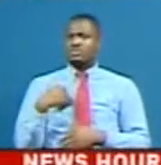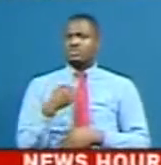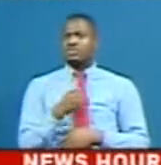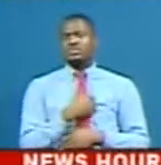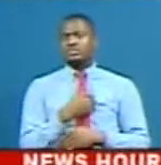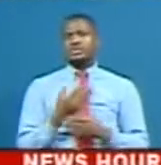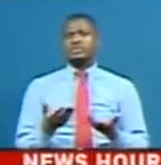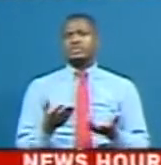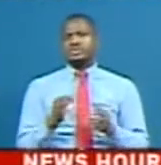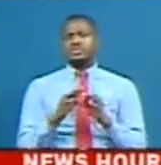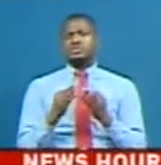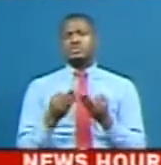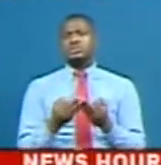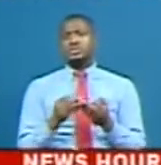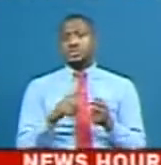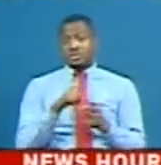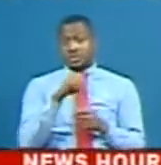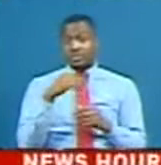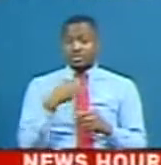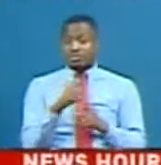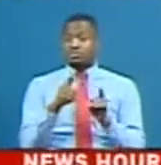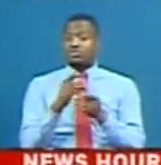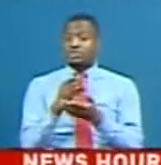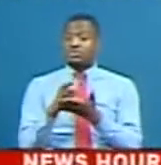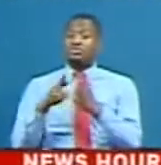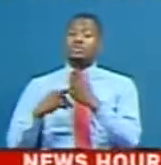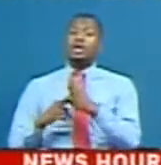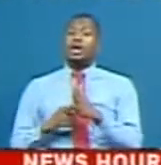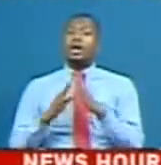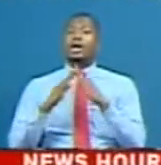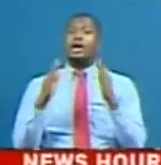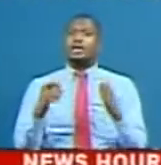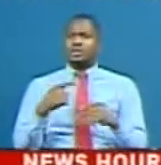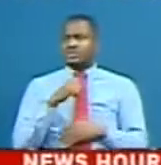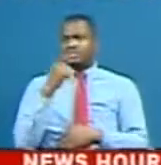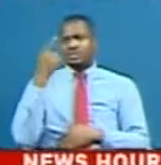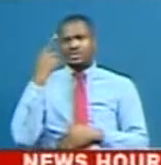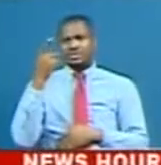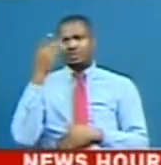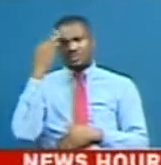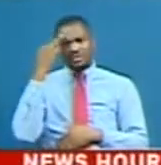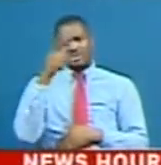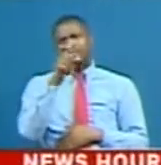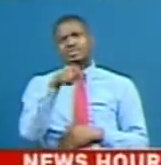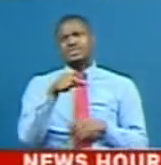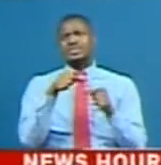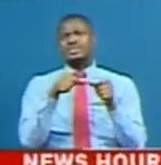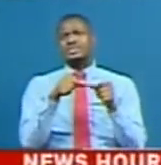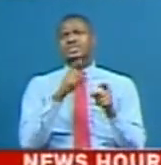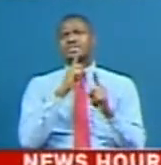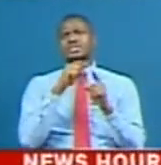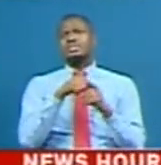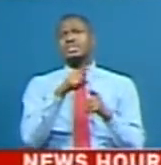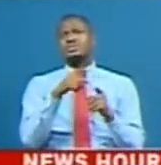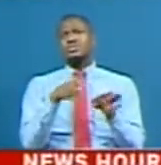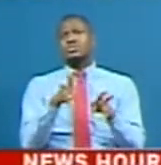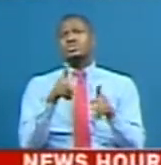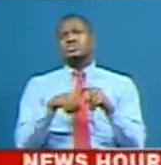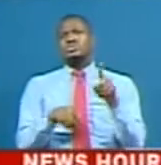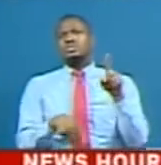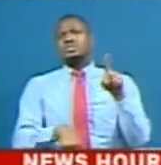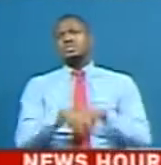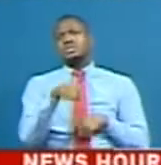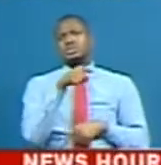member of the family. So if the family is going to renovate his house, I don't see why we should think that it's a trick to eject you